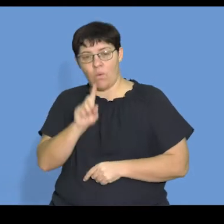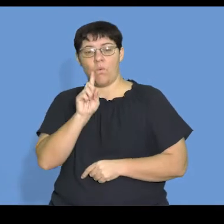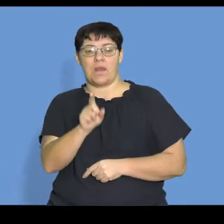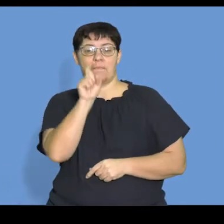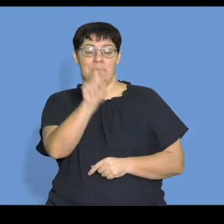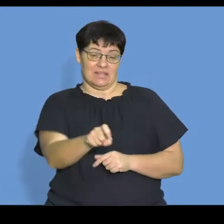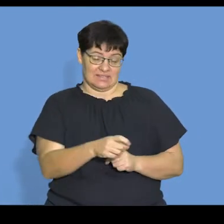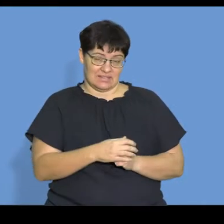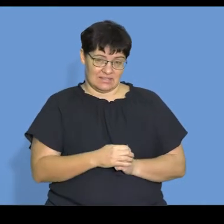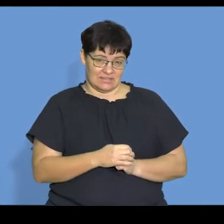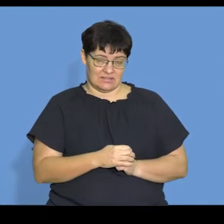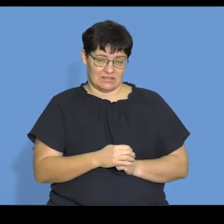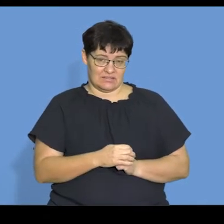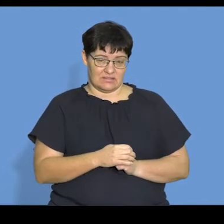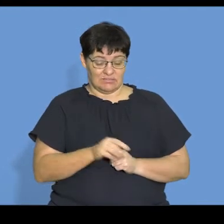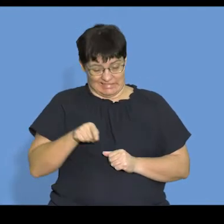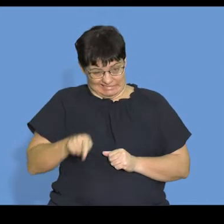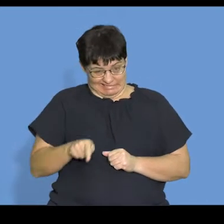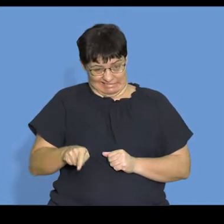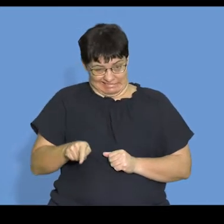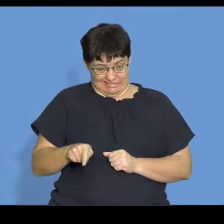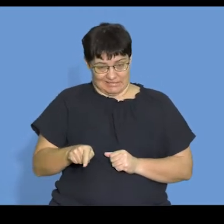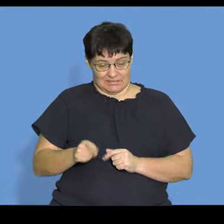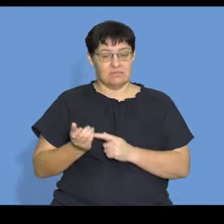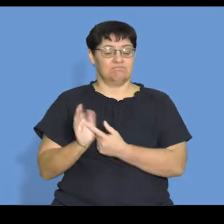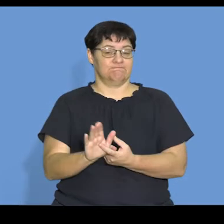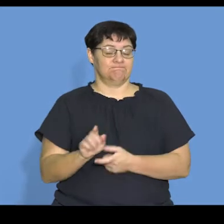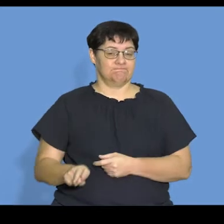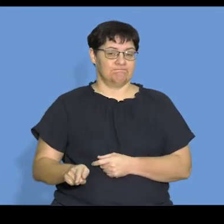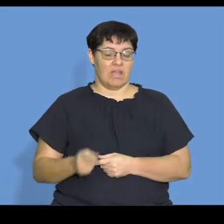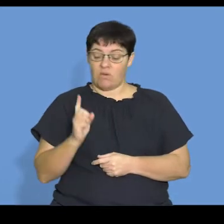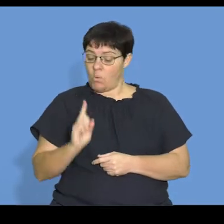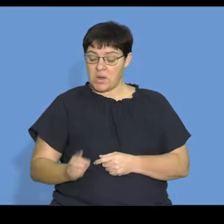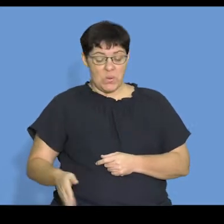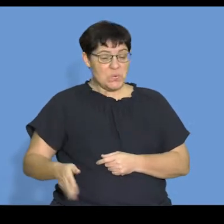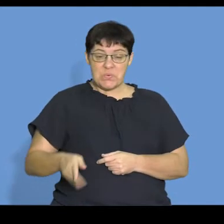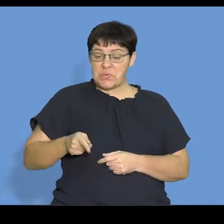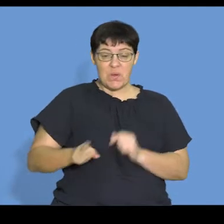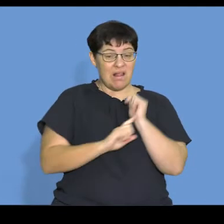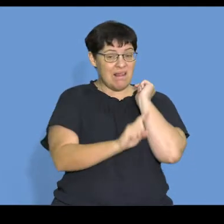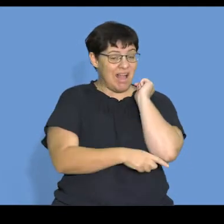1. This is the one that I was talking about. If you do not have 1 here as your last